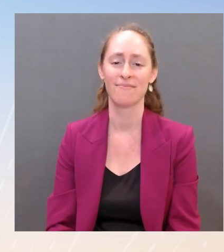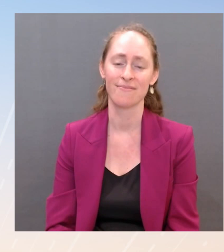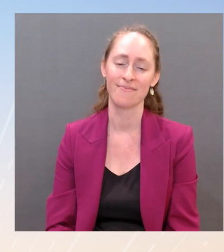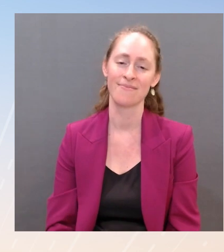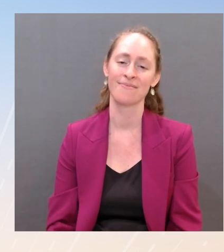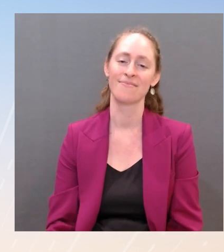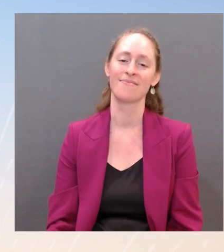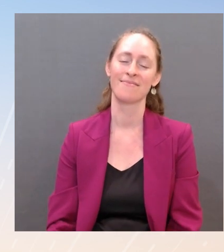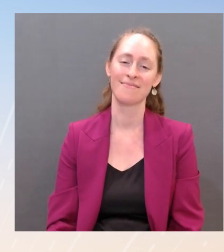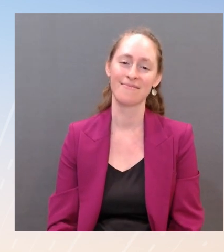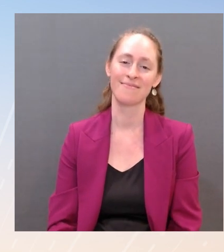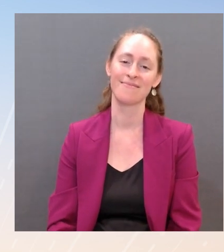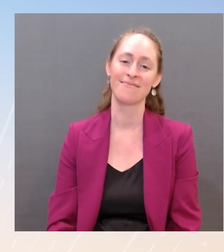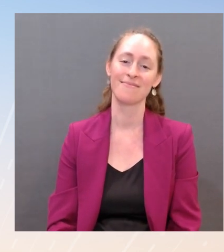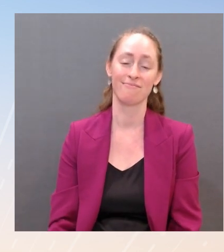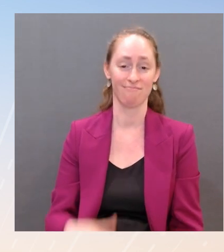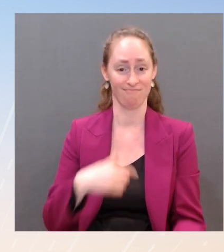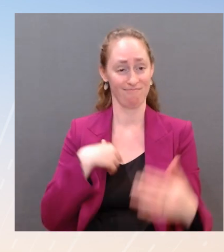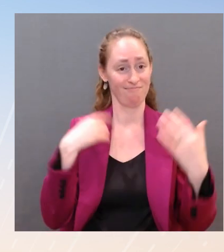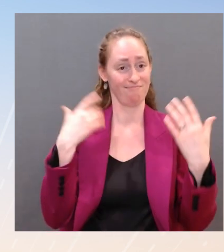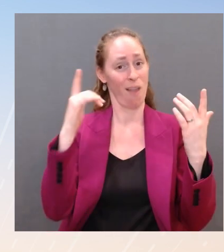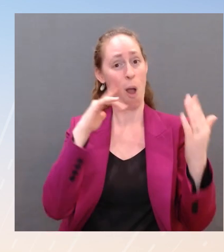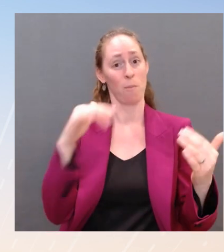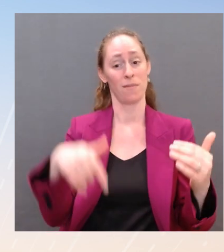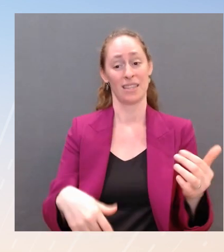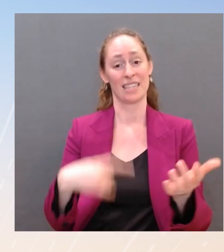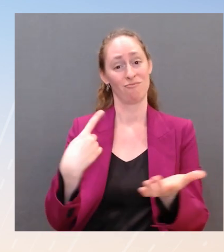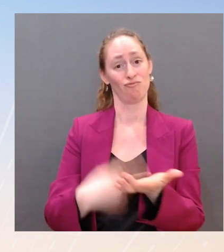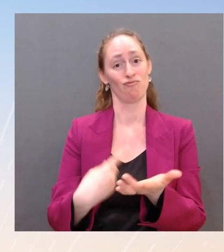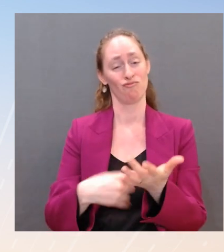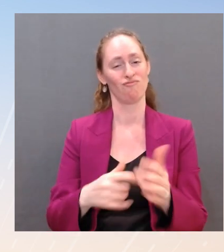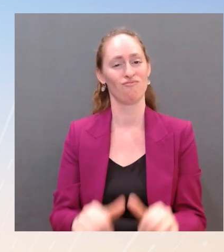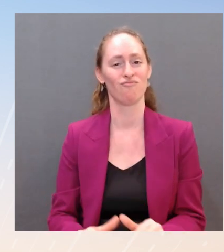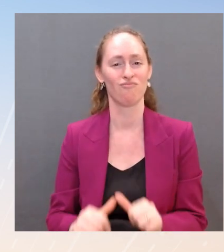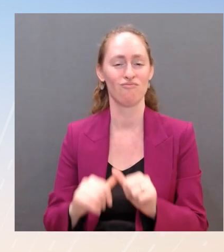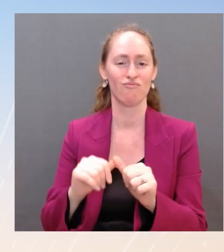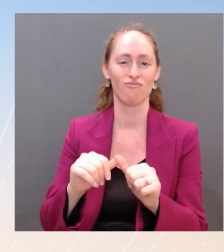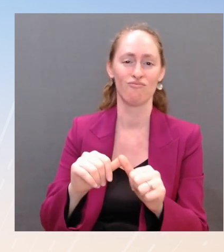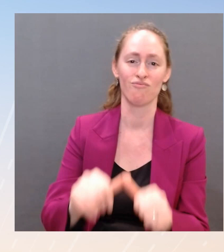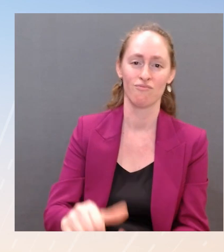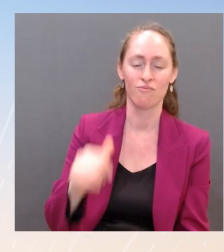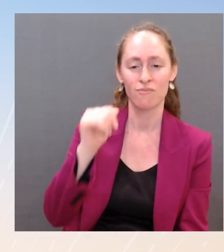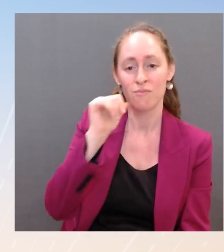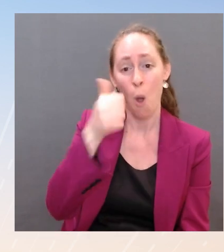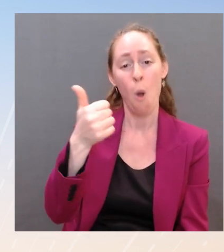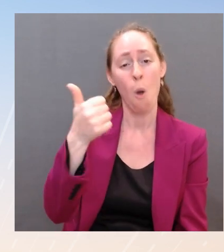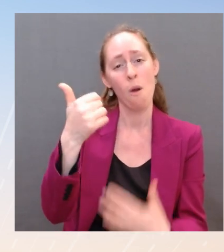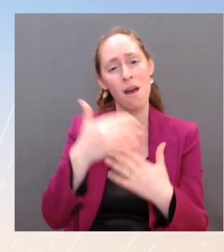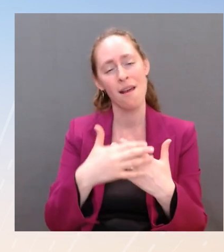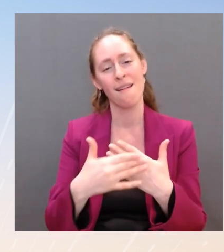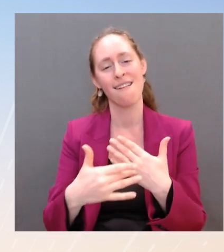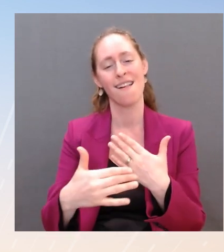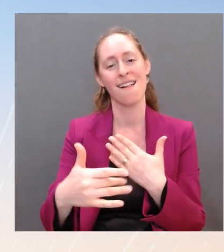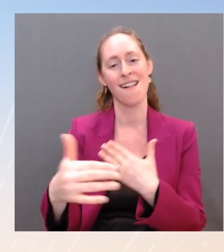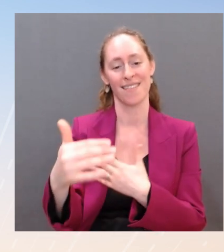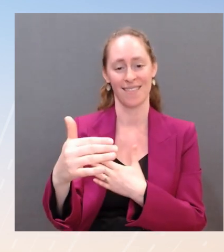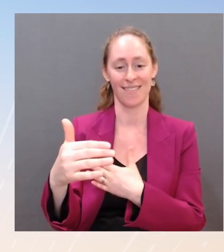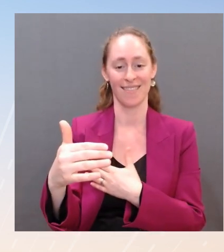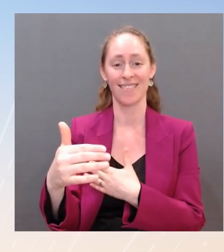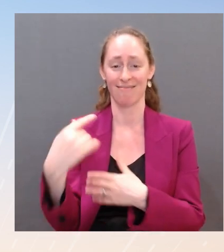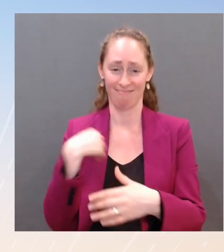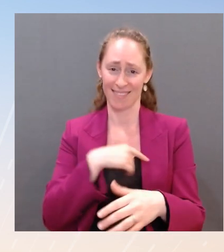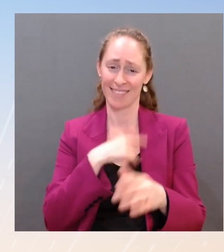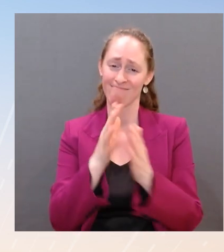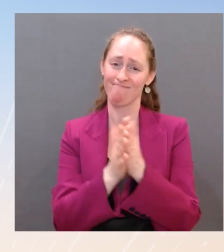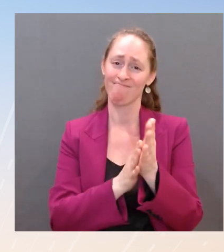just a one-time thing, that we keep working on this, because it's something obviously we have to work on, especially after the pandemic,